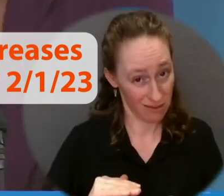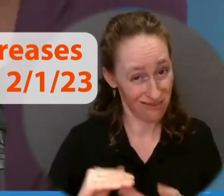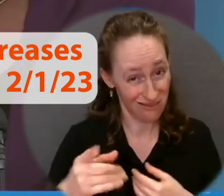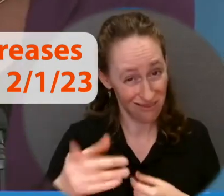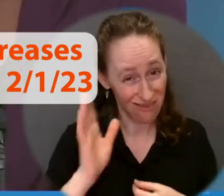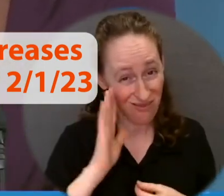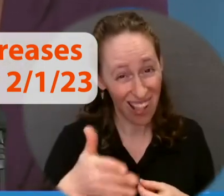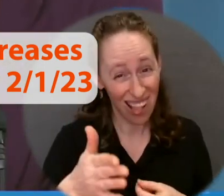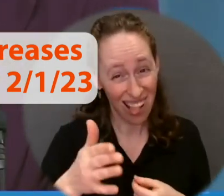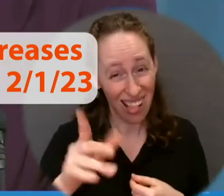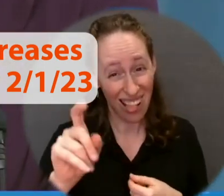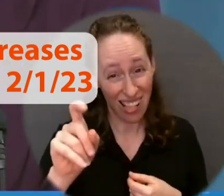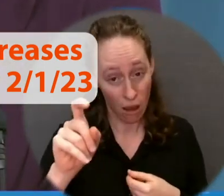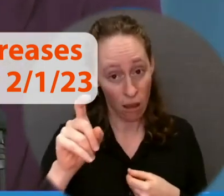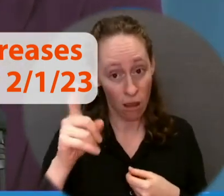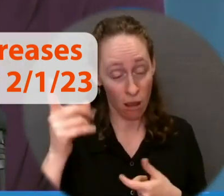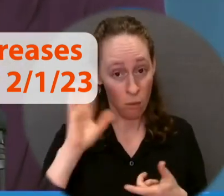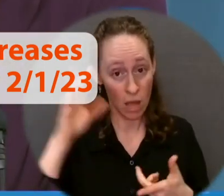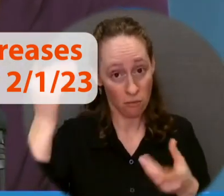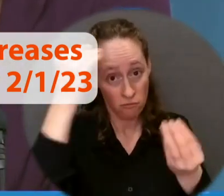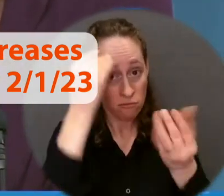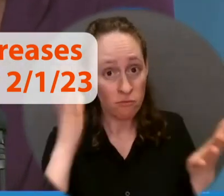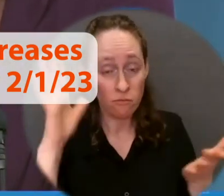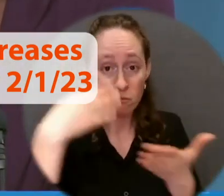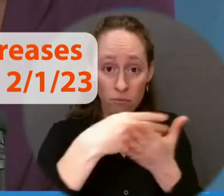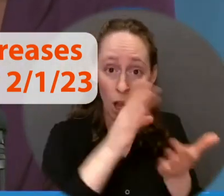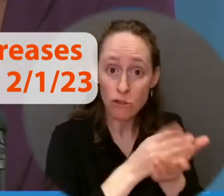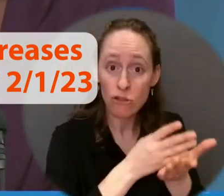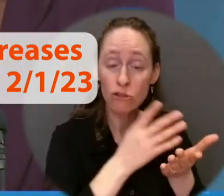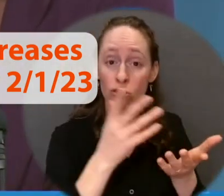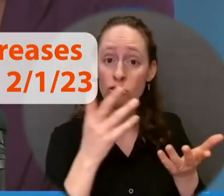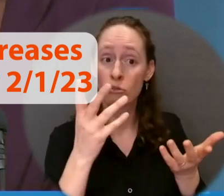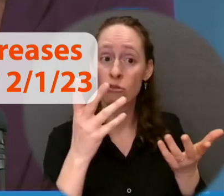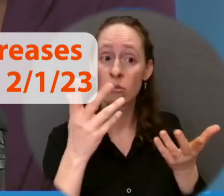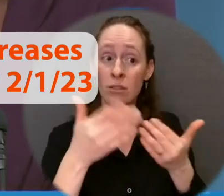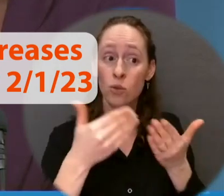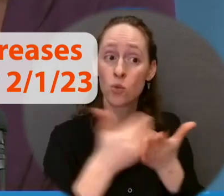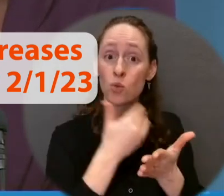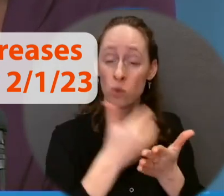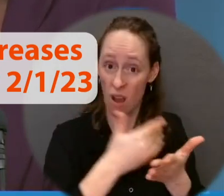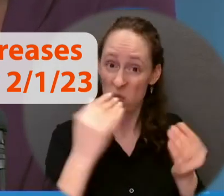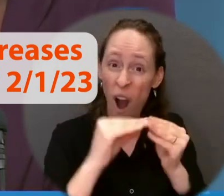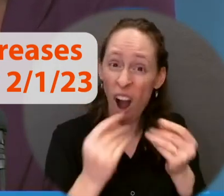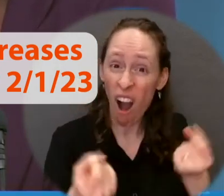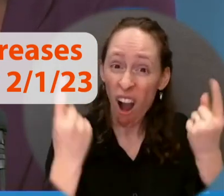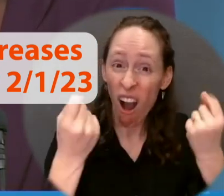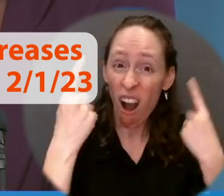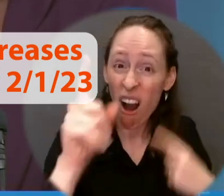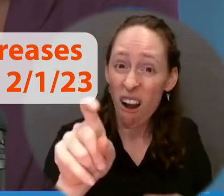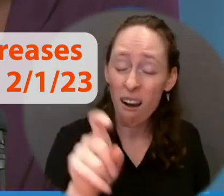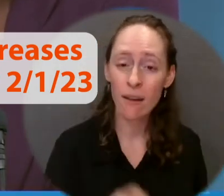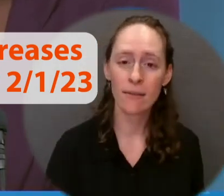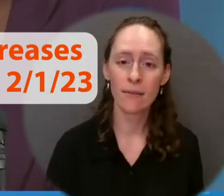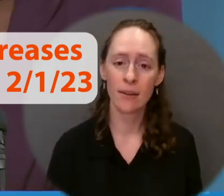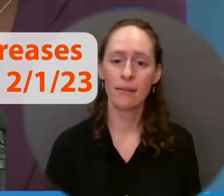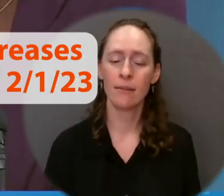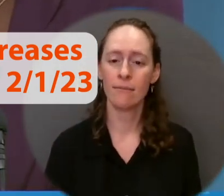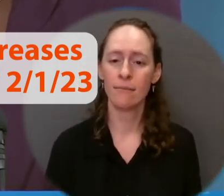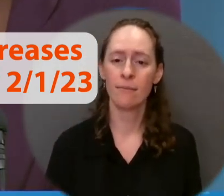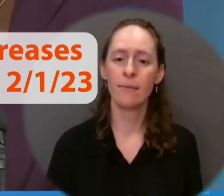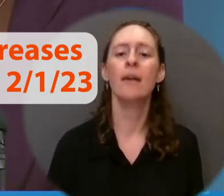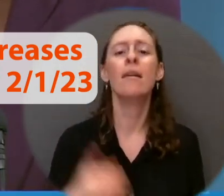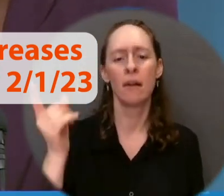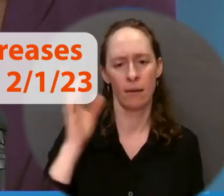going to get ahead of the president, right? As you saw from our memo yesterday, the president's going to have his budget on March 9th. He is calling